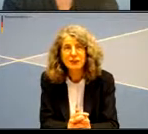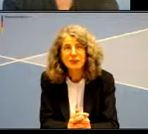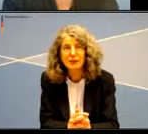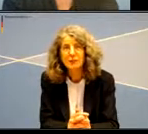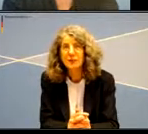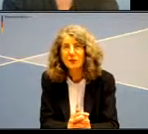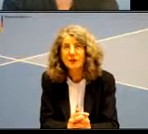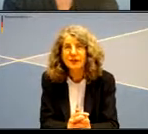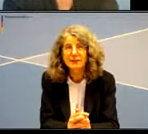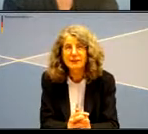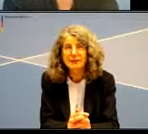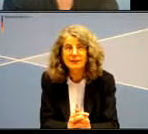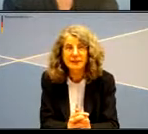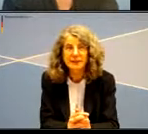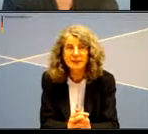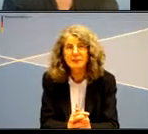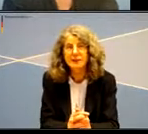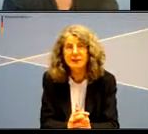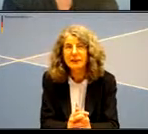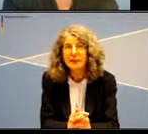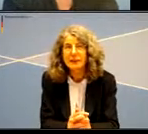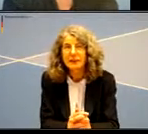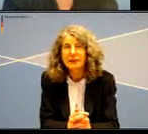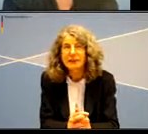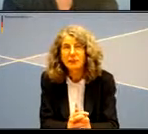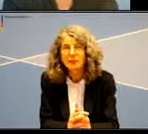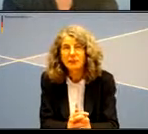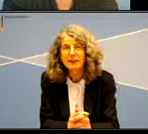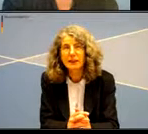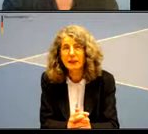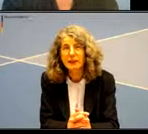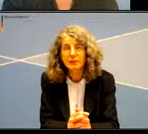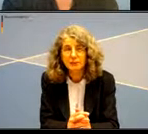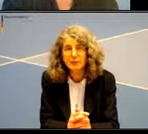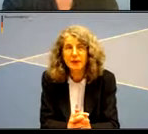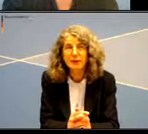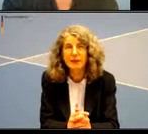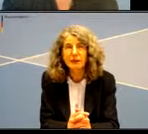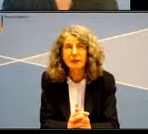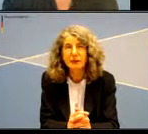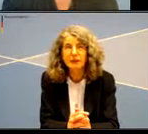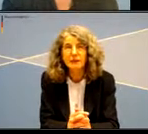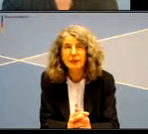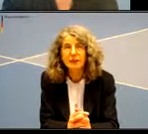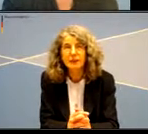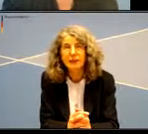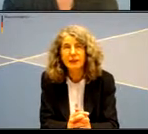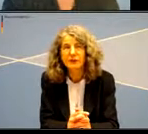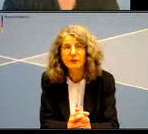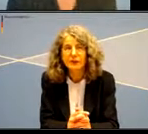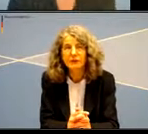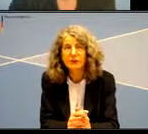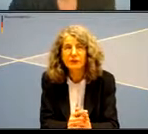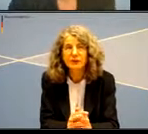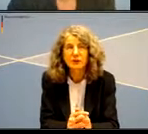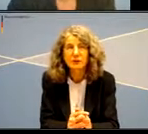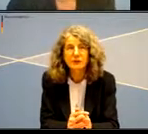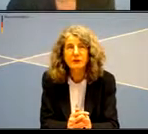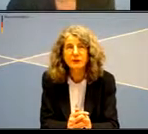bill. It is important that this is as simple as possible while being informative, so that of